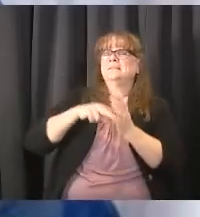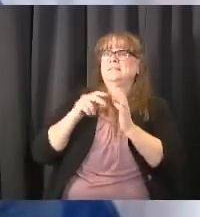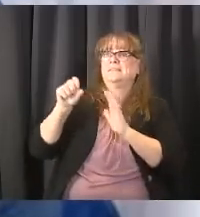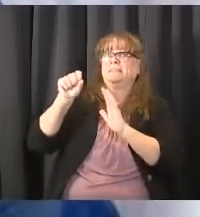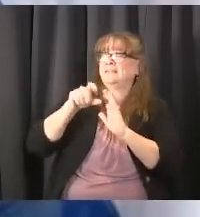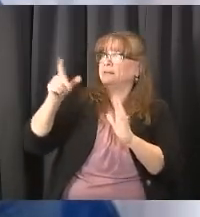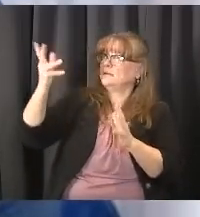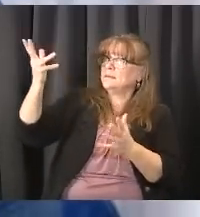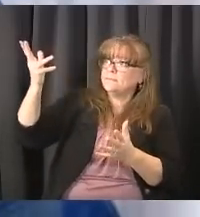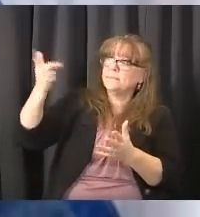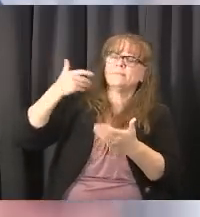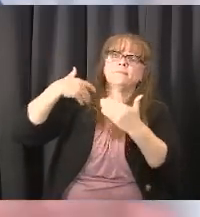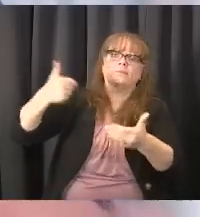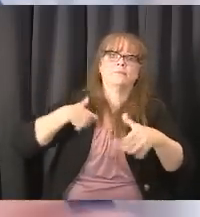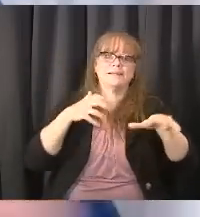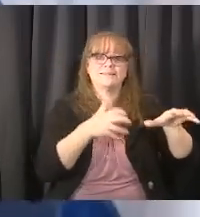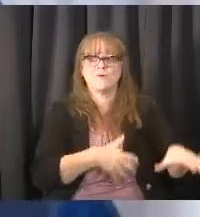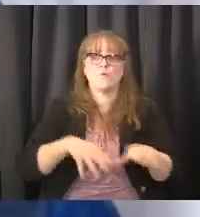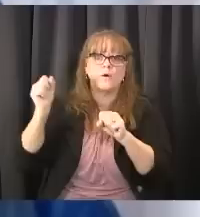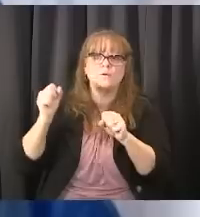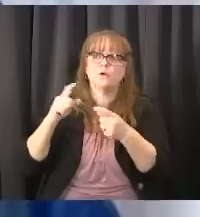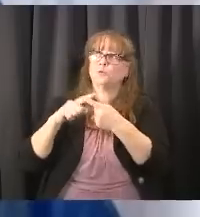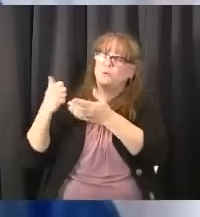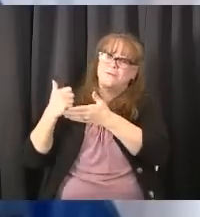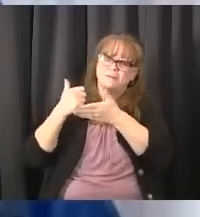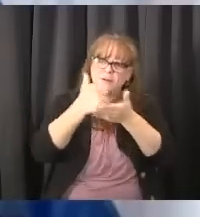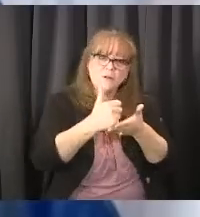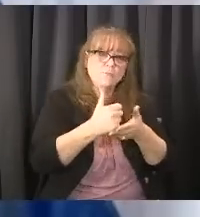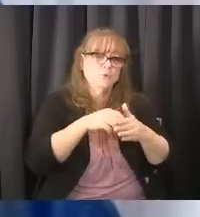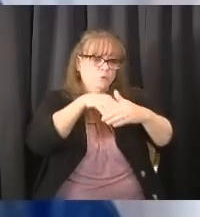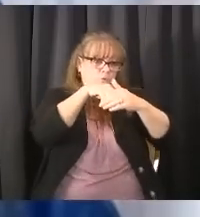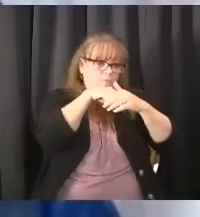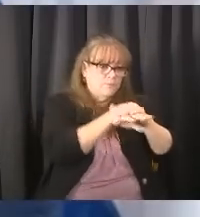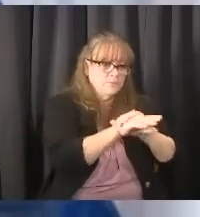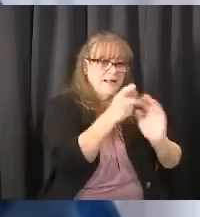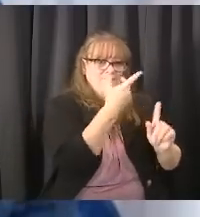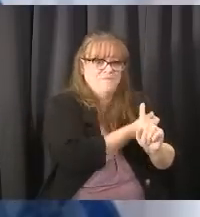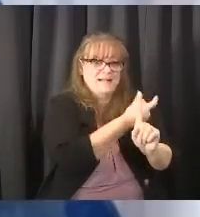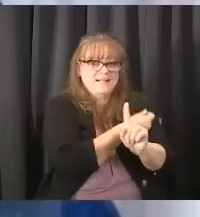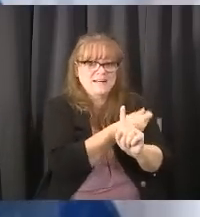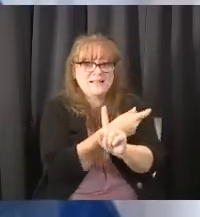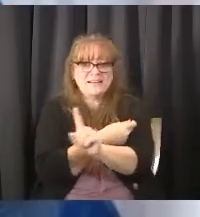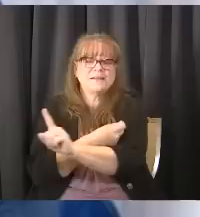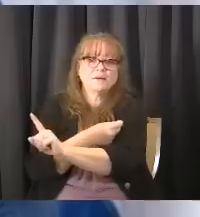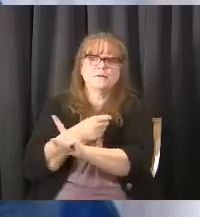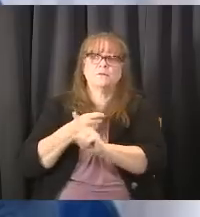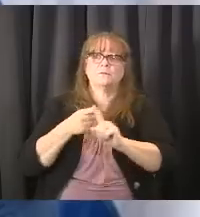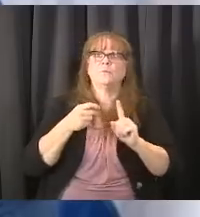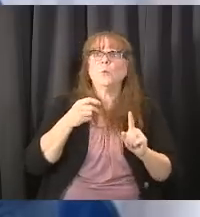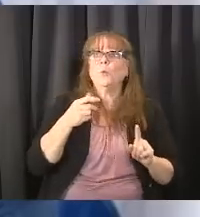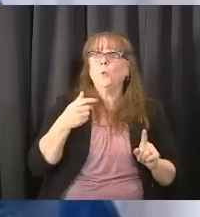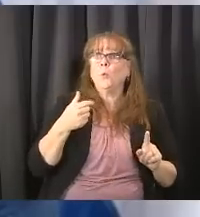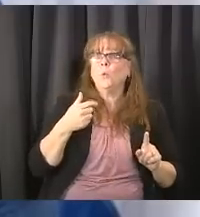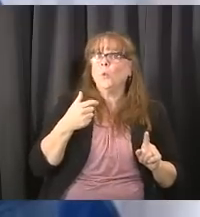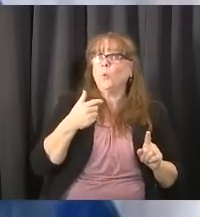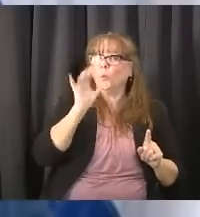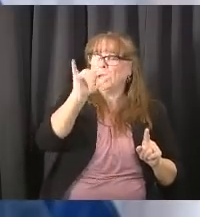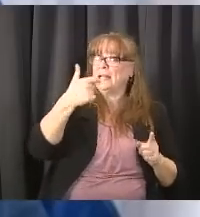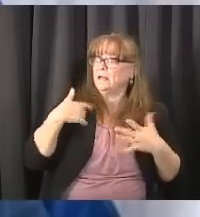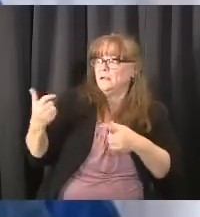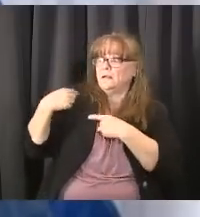establish vaccination programs. And we're actively considering augmenting their ability to move their time frame up by a week or two.